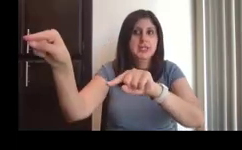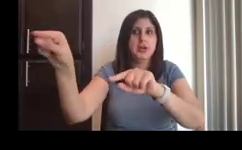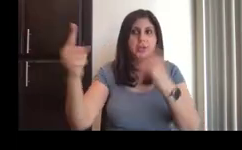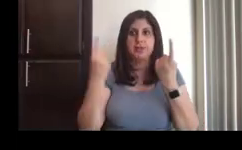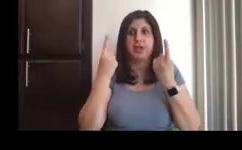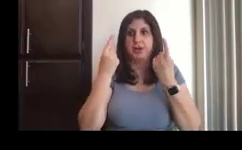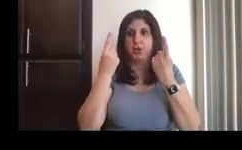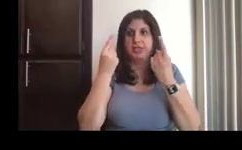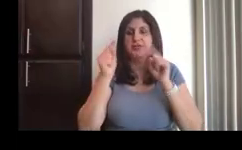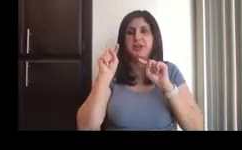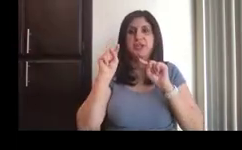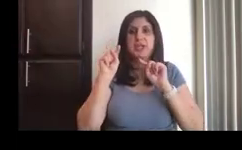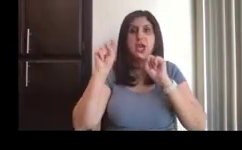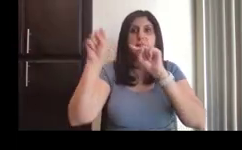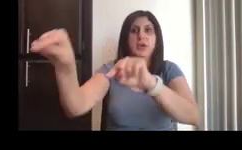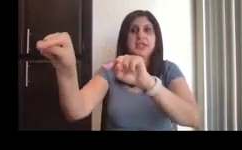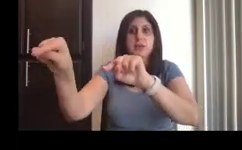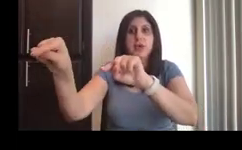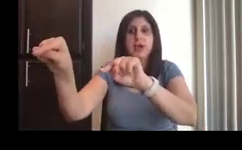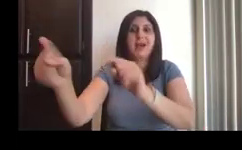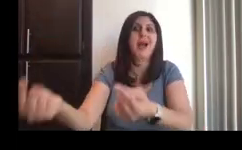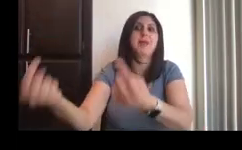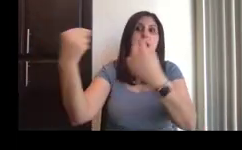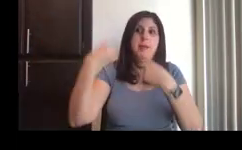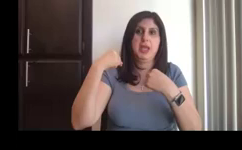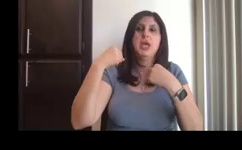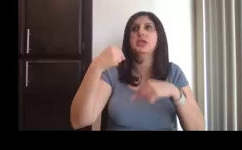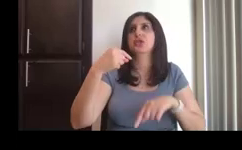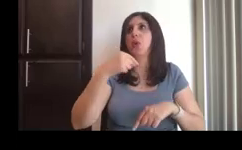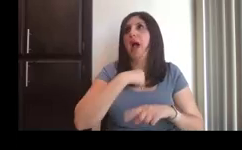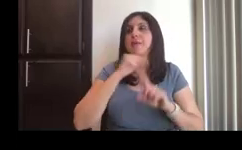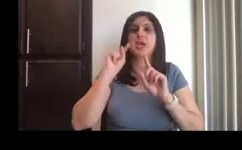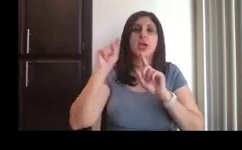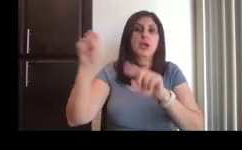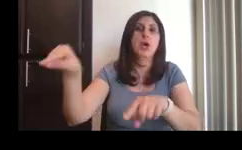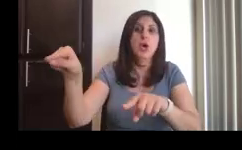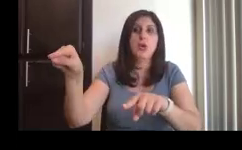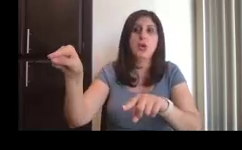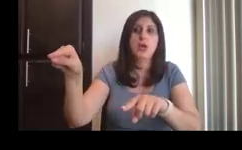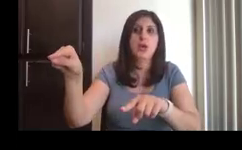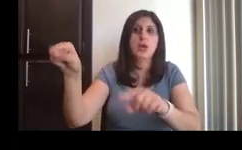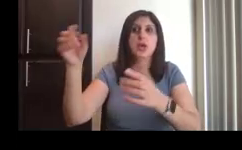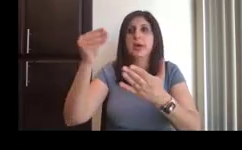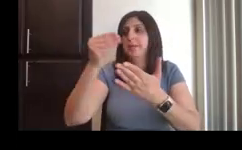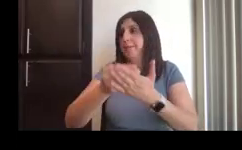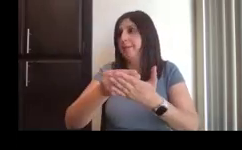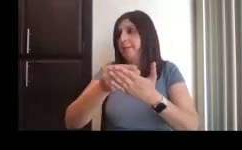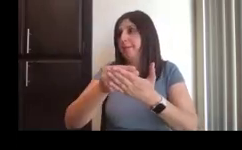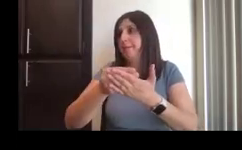You're going somewhere. They're pointing fingers. Going somewhere. I'm coming. So I'm gonna go